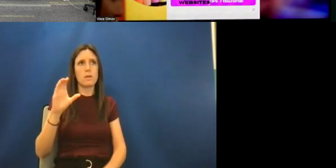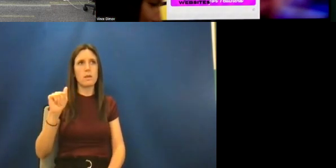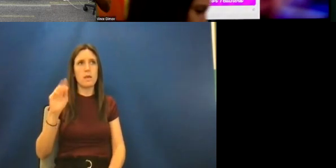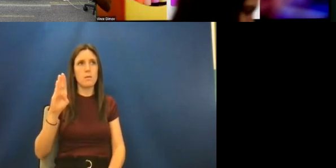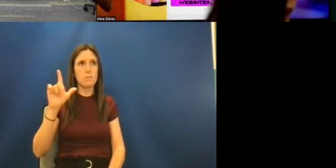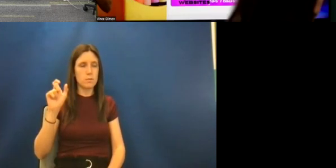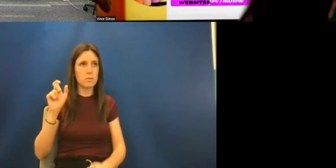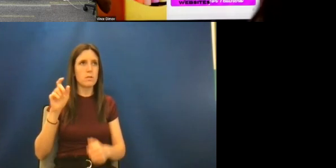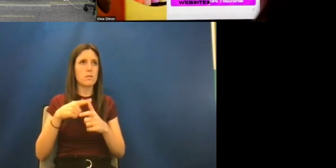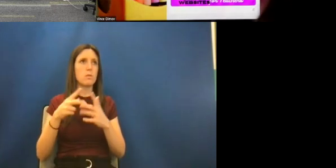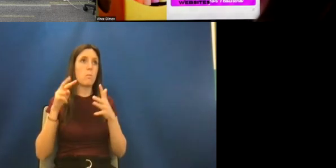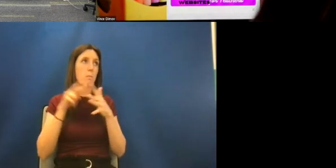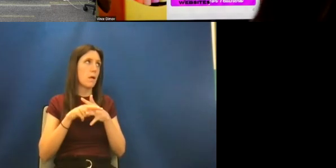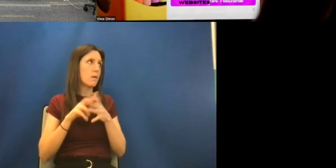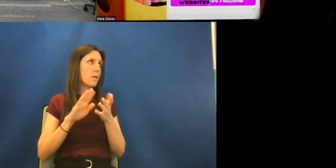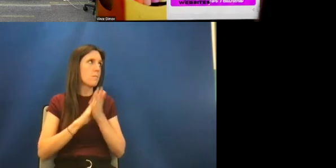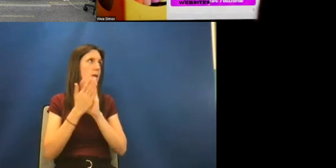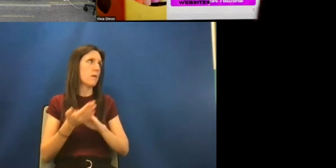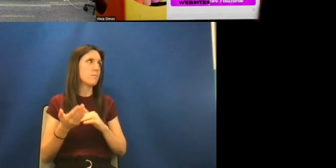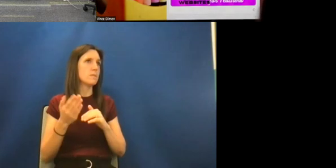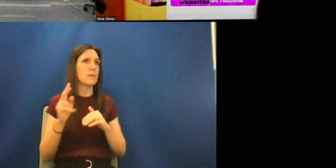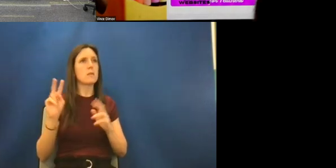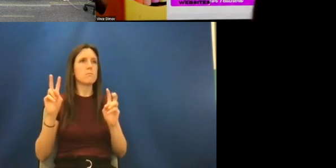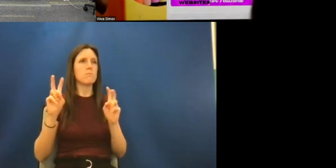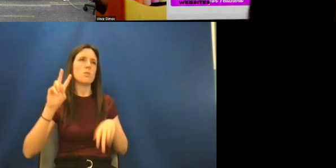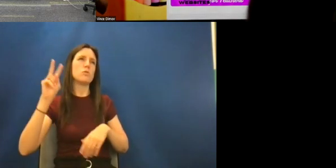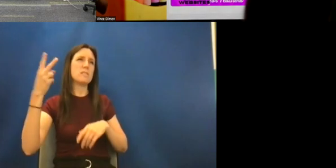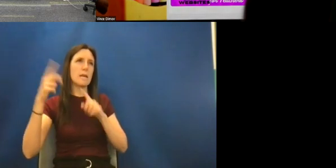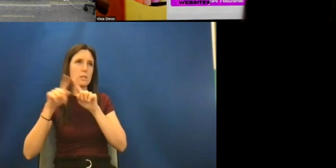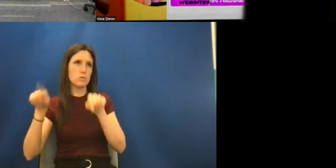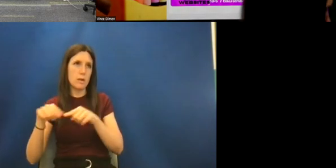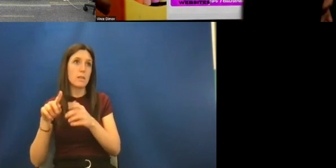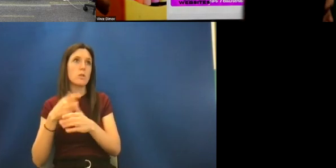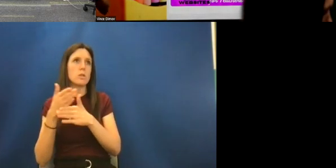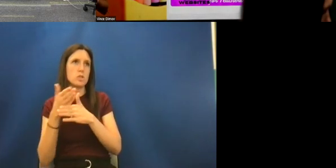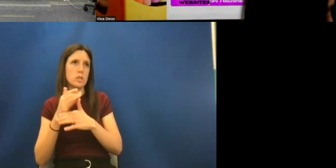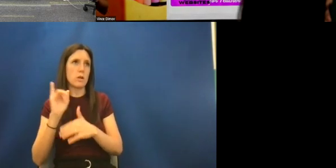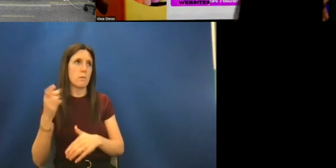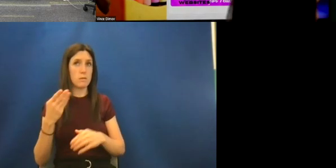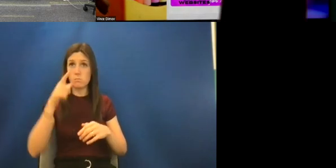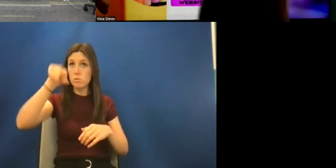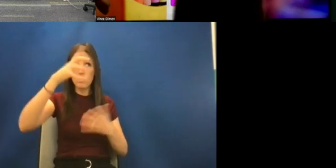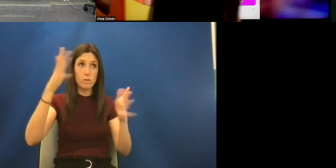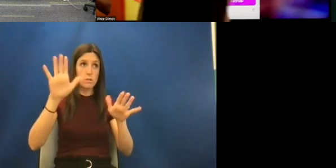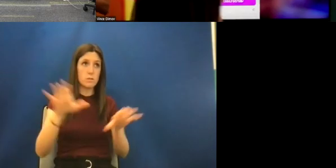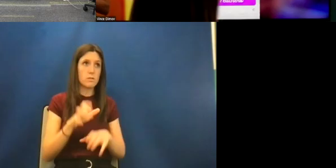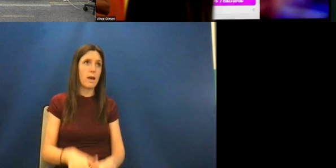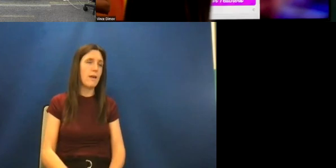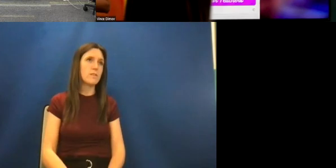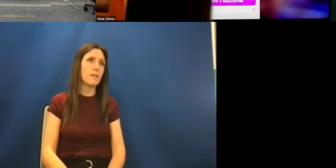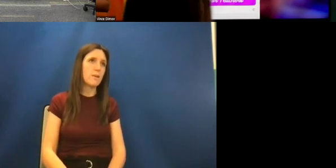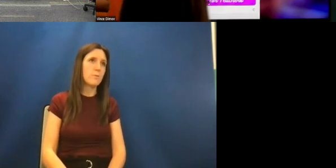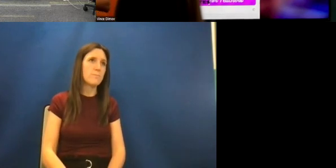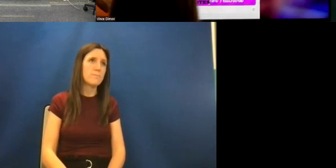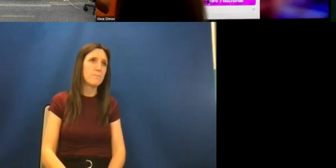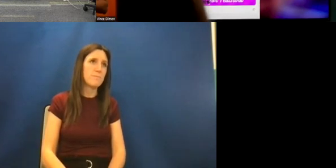in, and this becomes like your second screen, and then you can share what's on your iPad. Has anybody done that? It works like a champ. It's